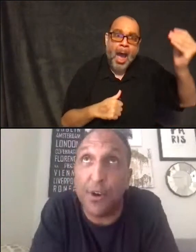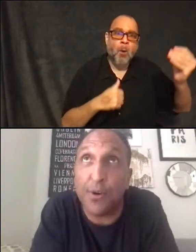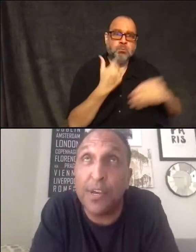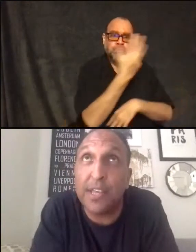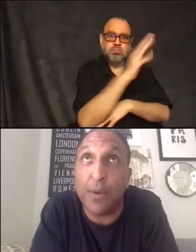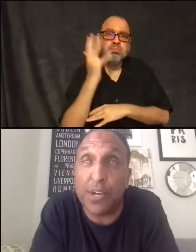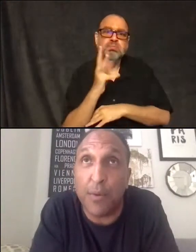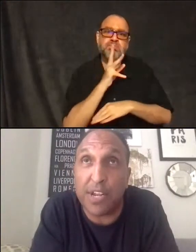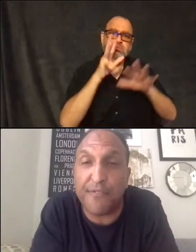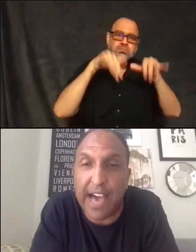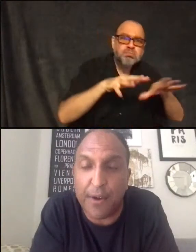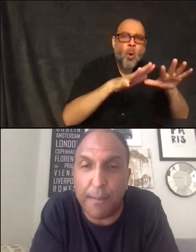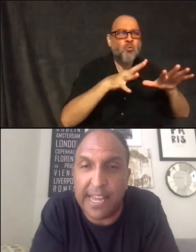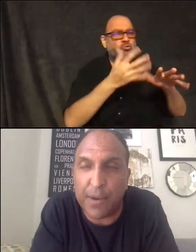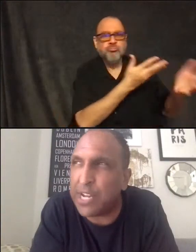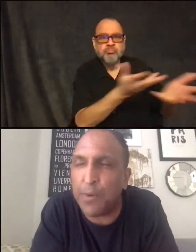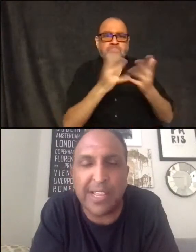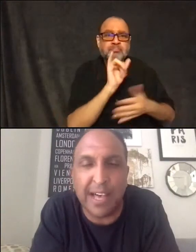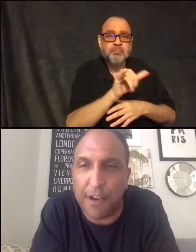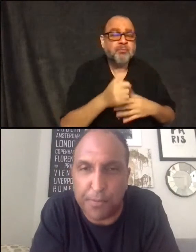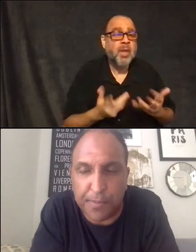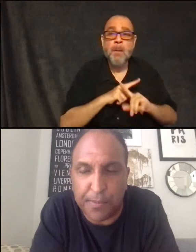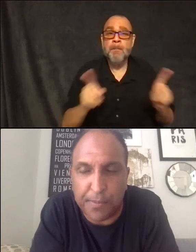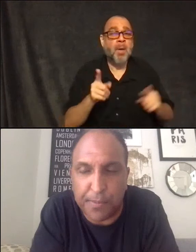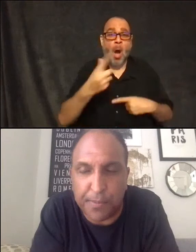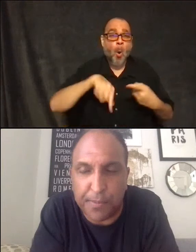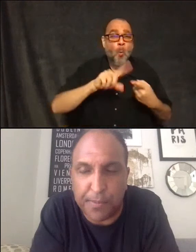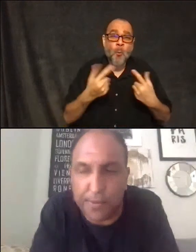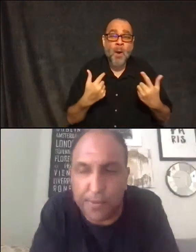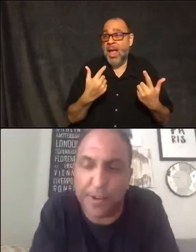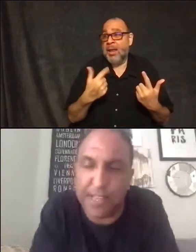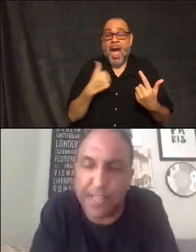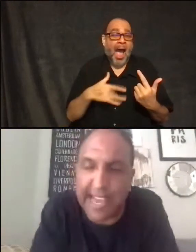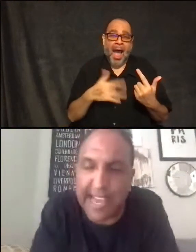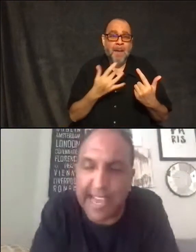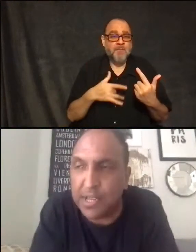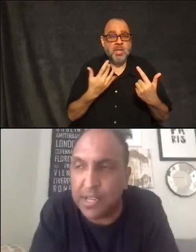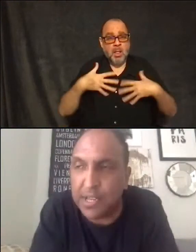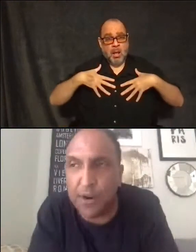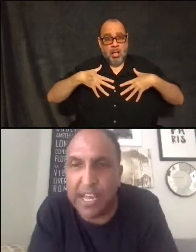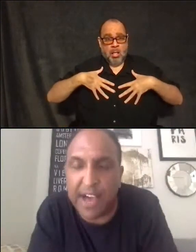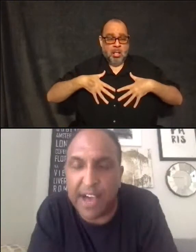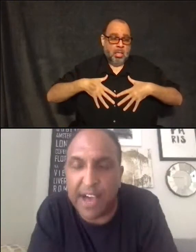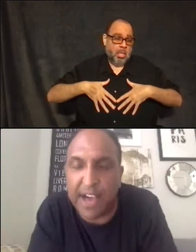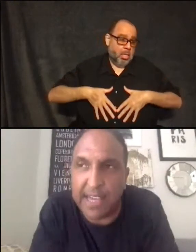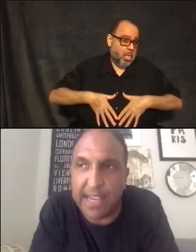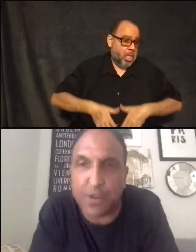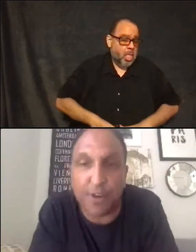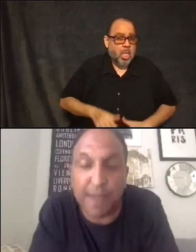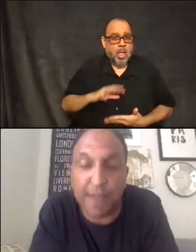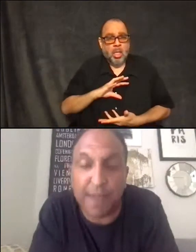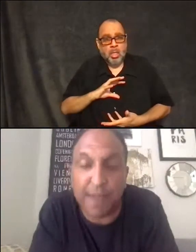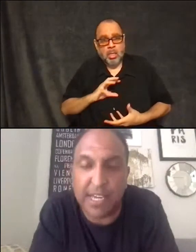I know that when I want to fire up my network and when I want to love on people, when I'm feeling really down, if I want to like serve